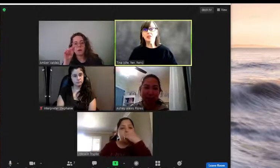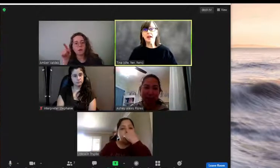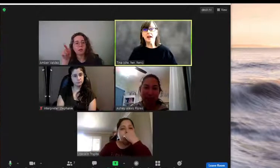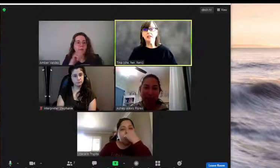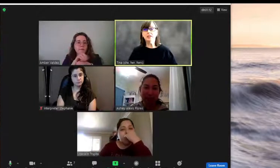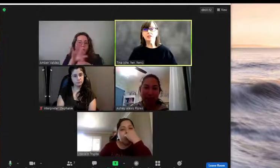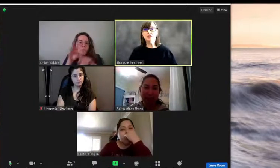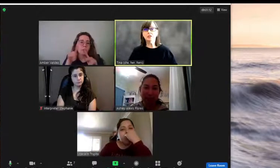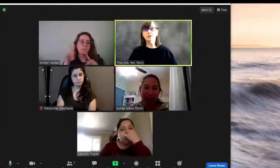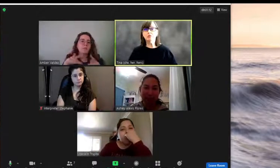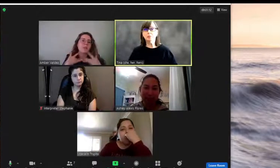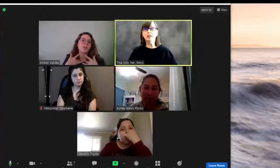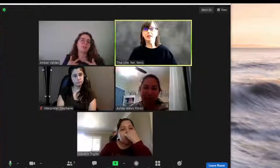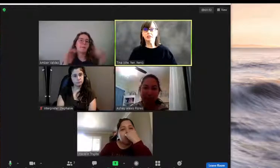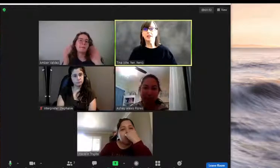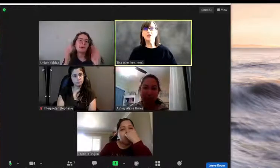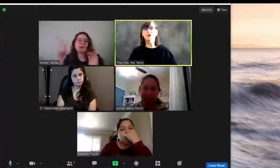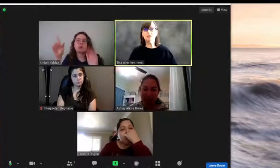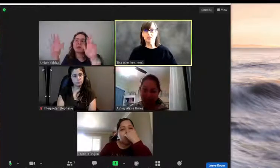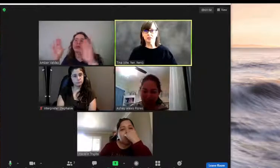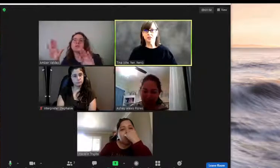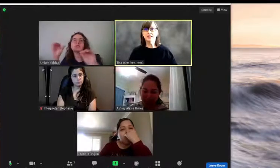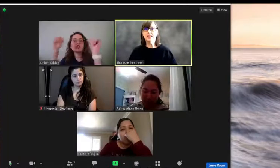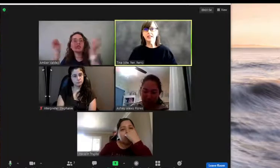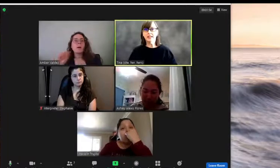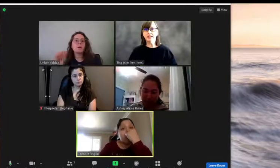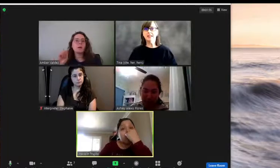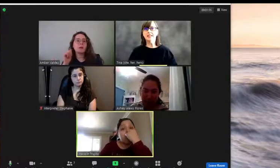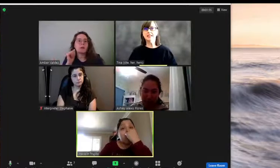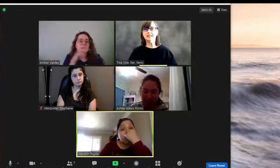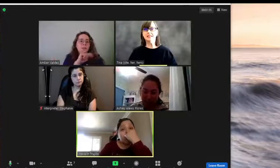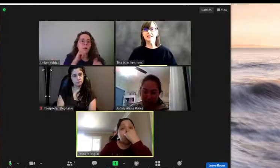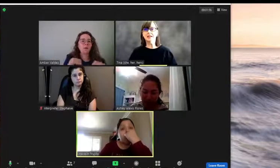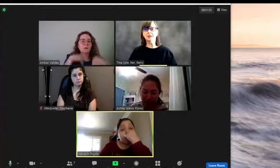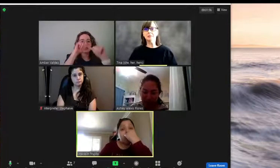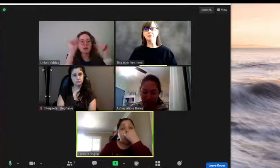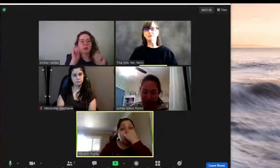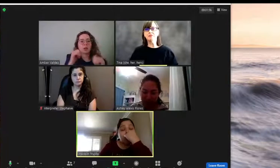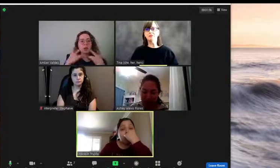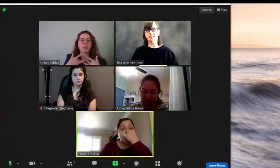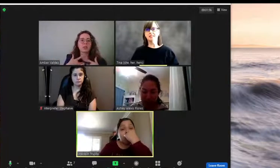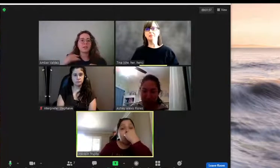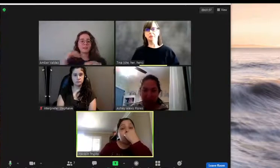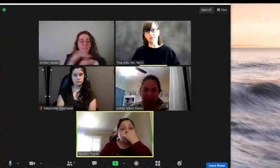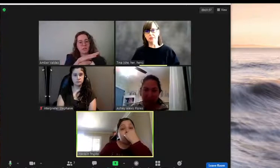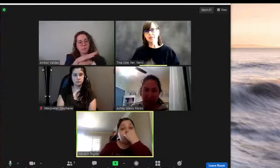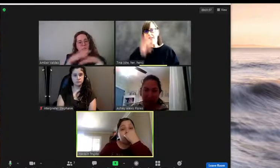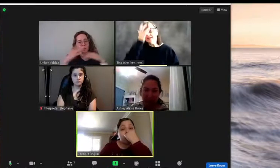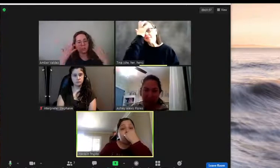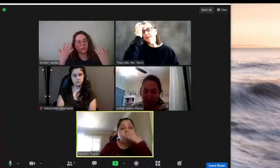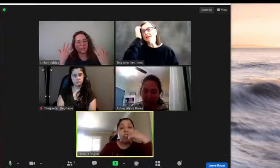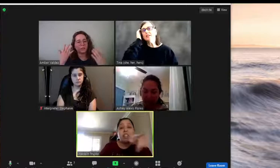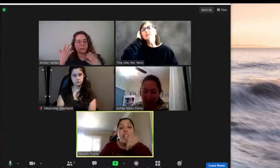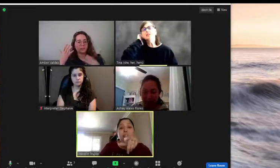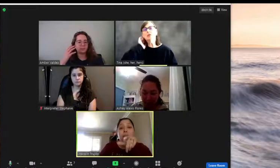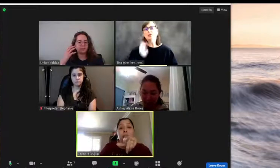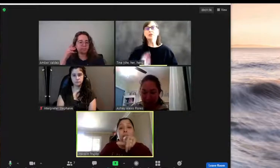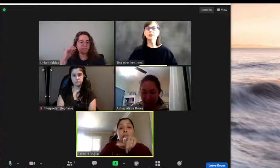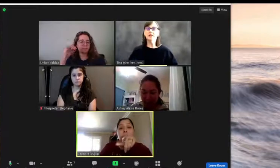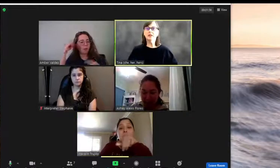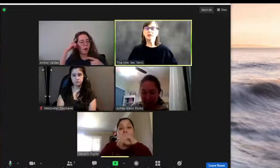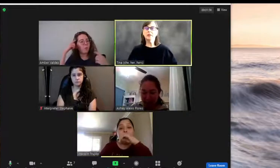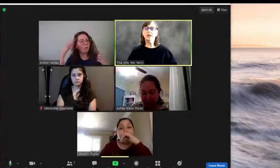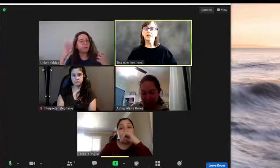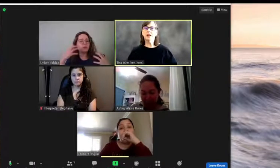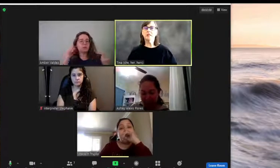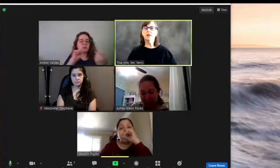with that, social media, I think also is affecting people That's a good because topic,